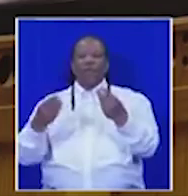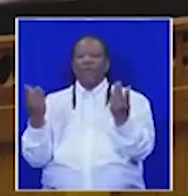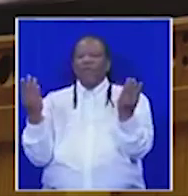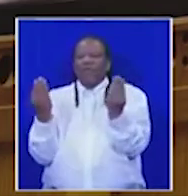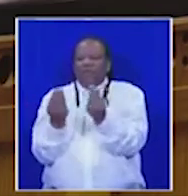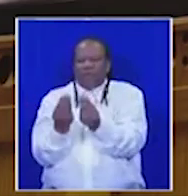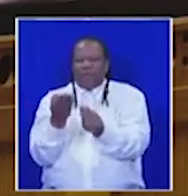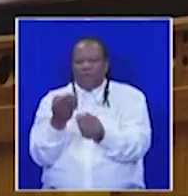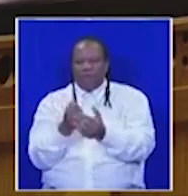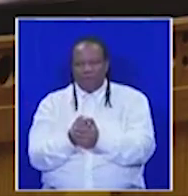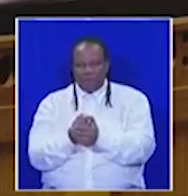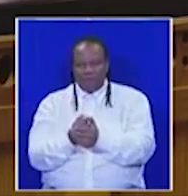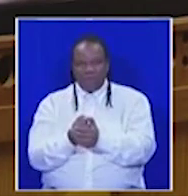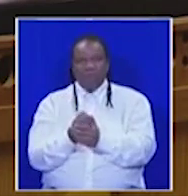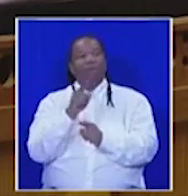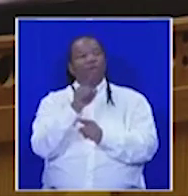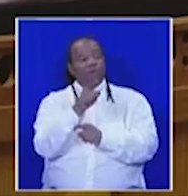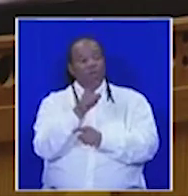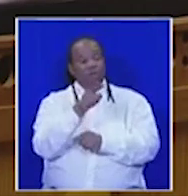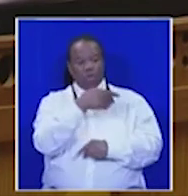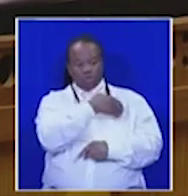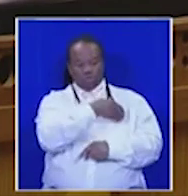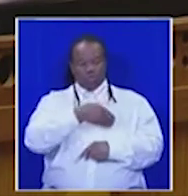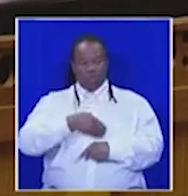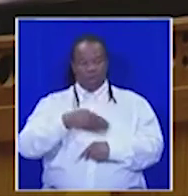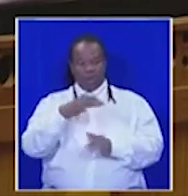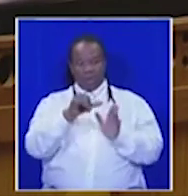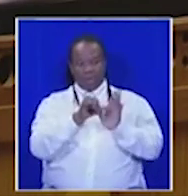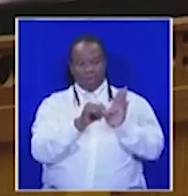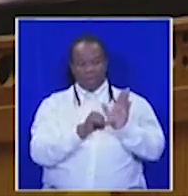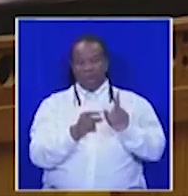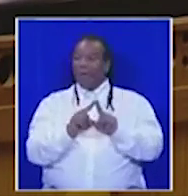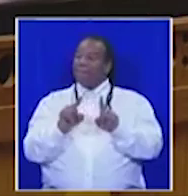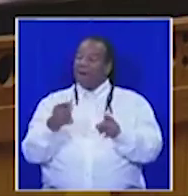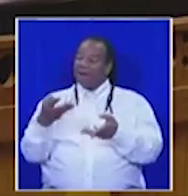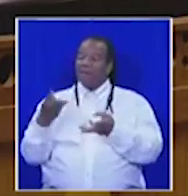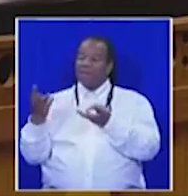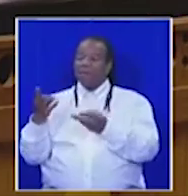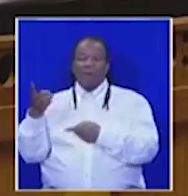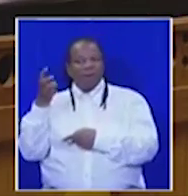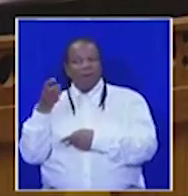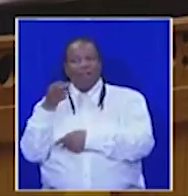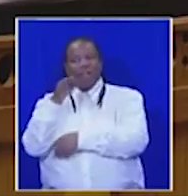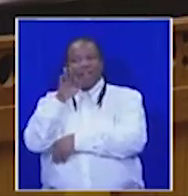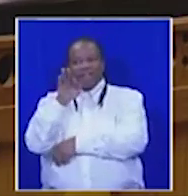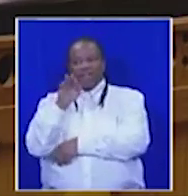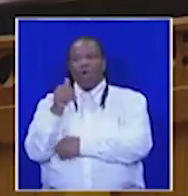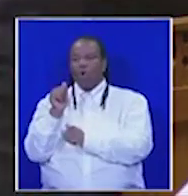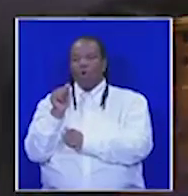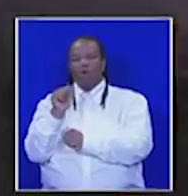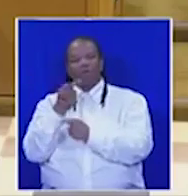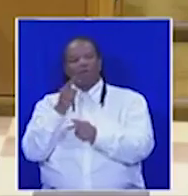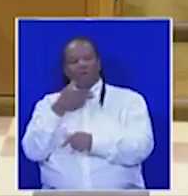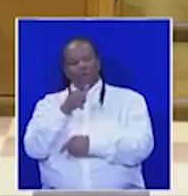You must know this. You might not be listening, but the public is listening to us, and on the 3rd of August, they're going to toss you out of office.